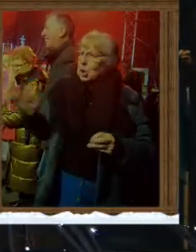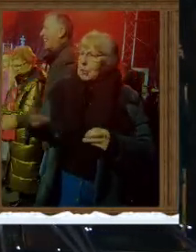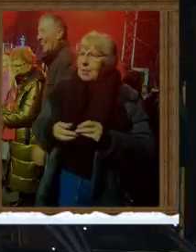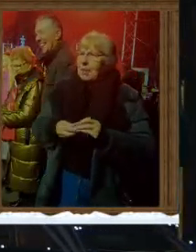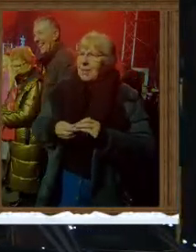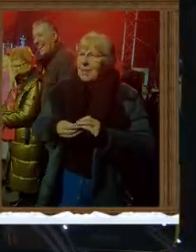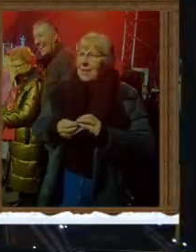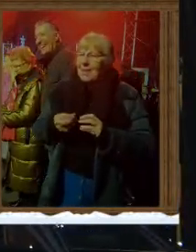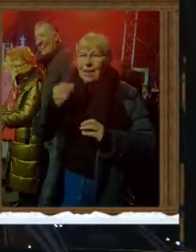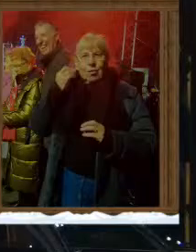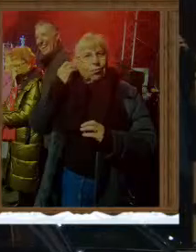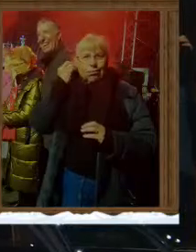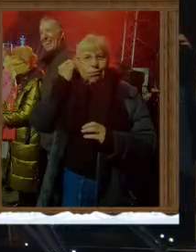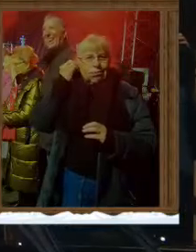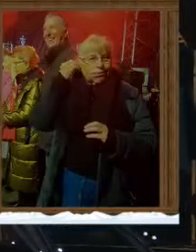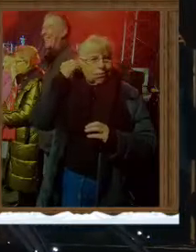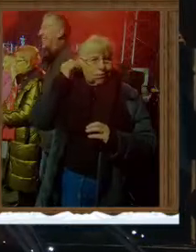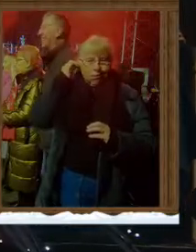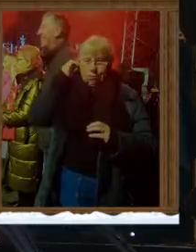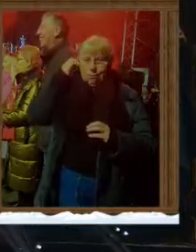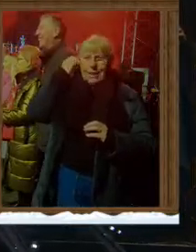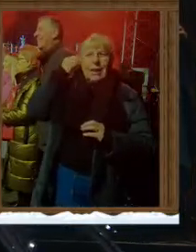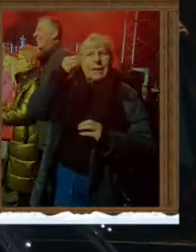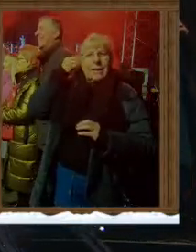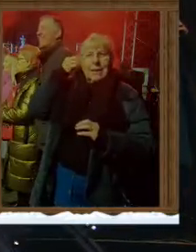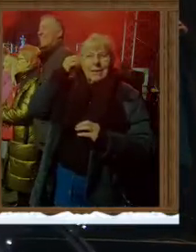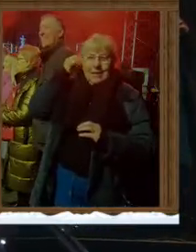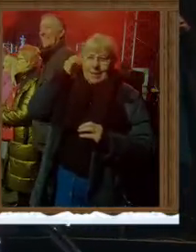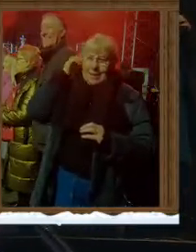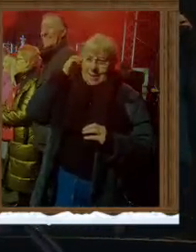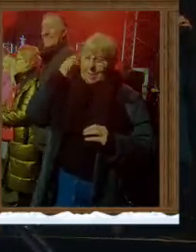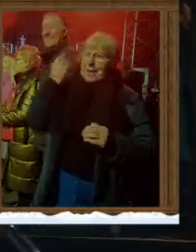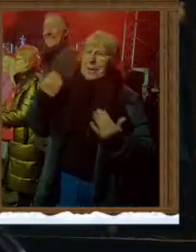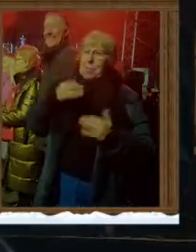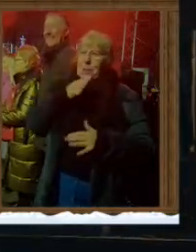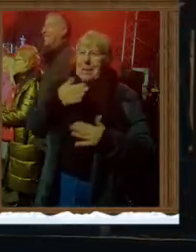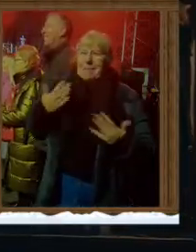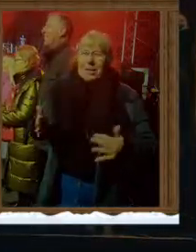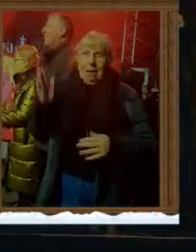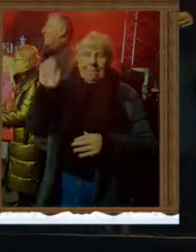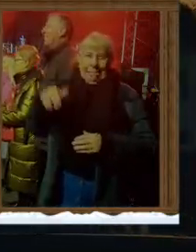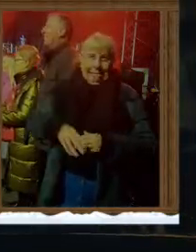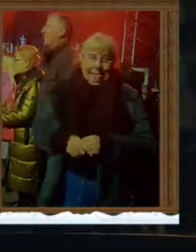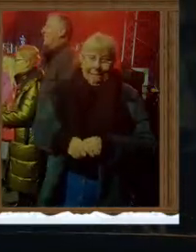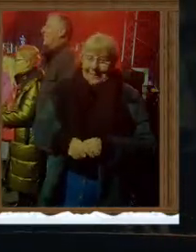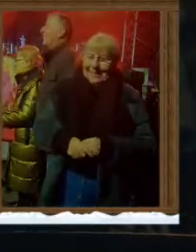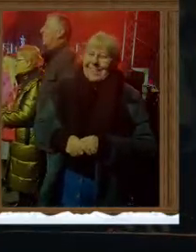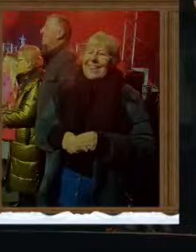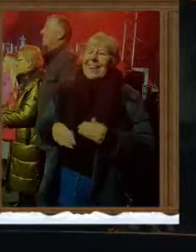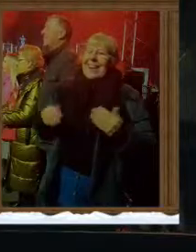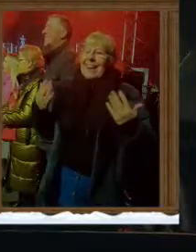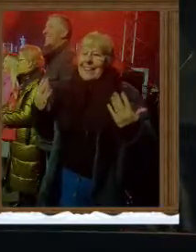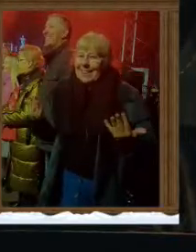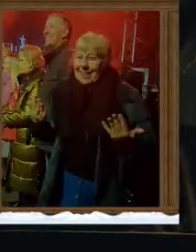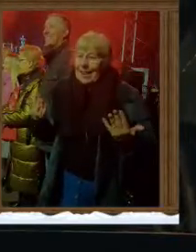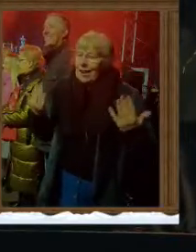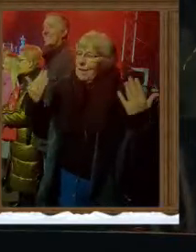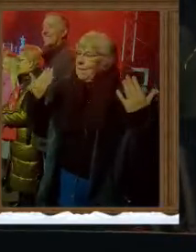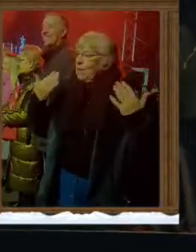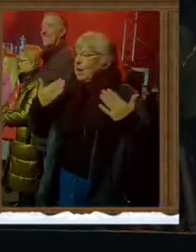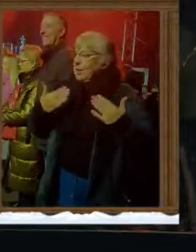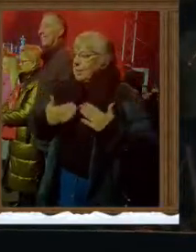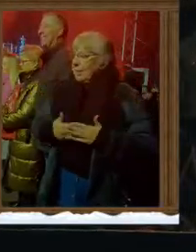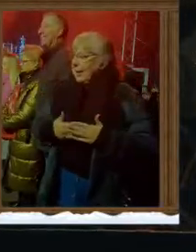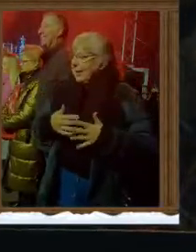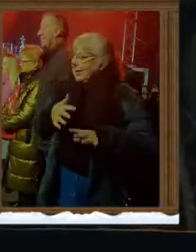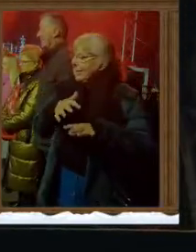You're doing serious MP and stuff now, aren't you? Those were the days. Those were the days. But to get tonight's